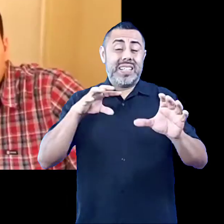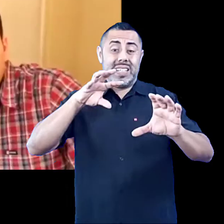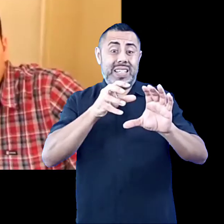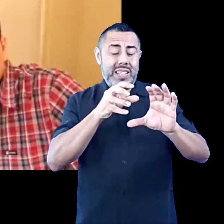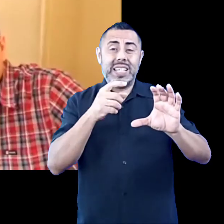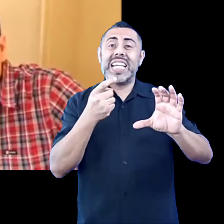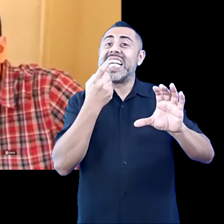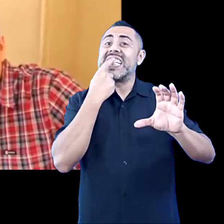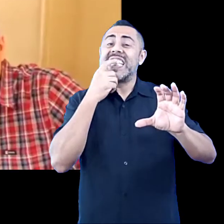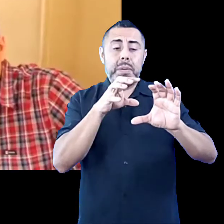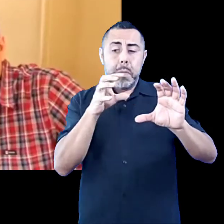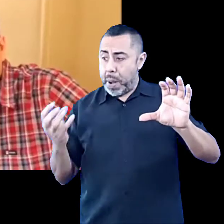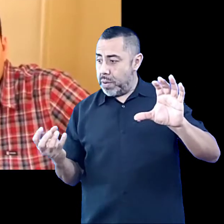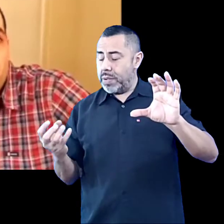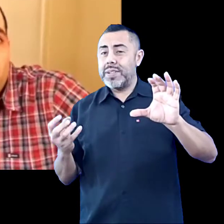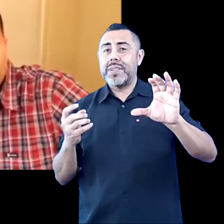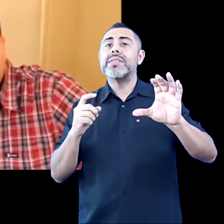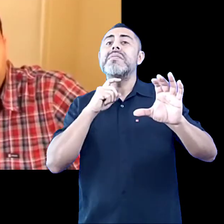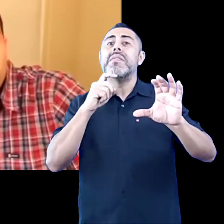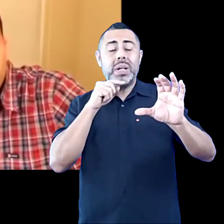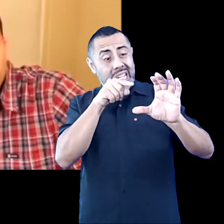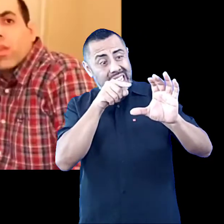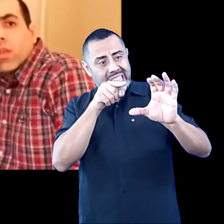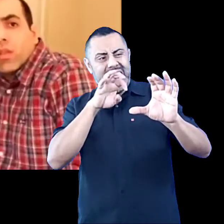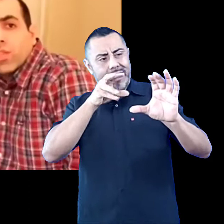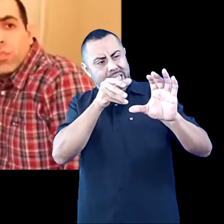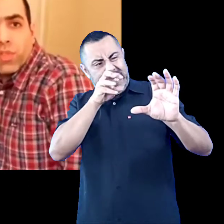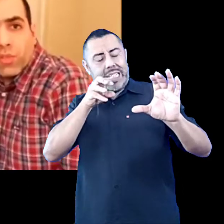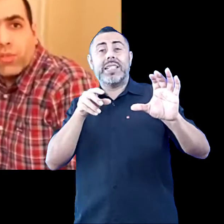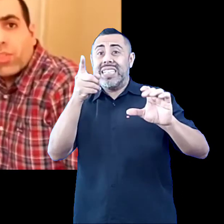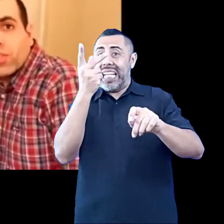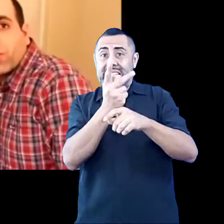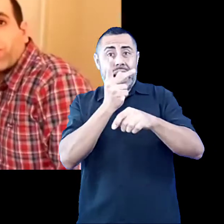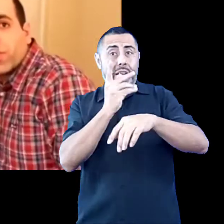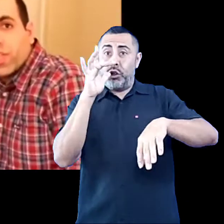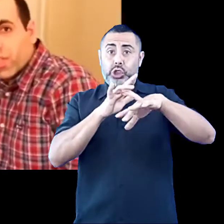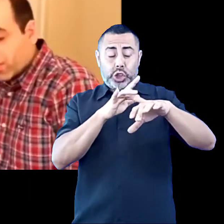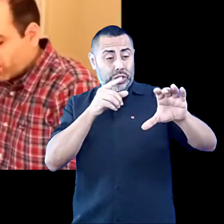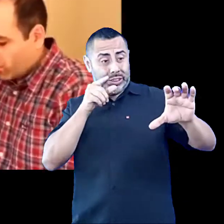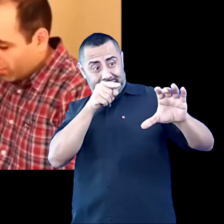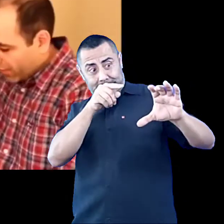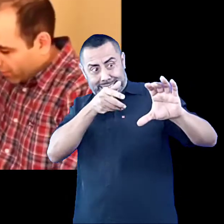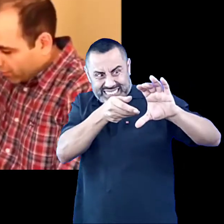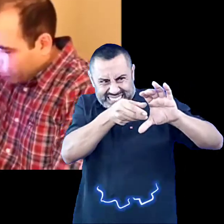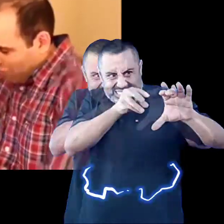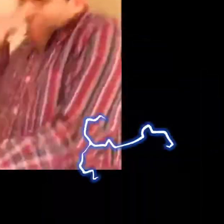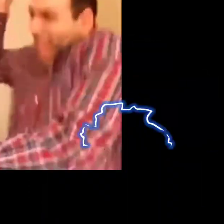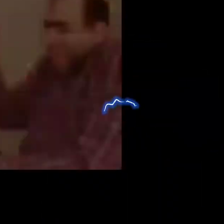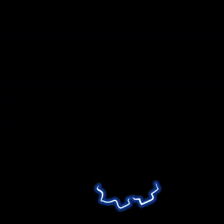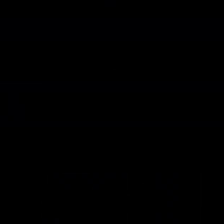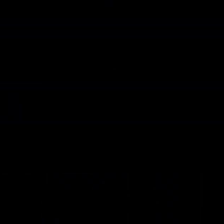The screw part can break off the glass part and gets stuck in the fixture. Just make sure you don't cut your fingers and take the screw part